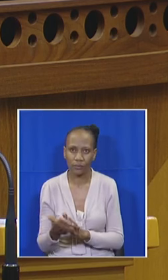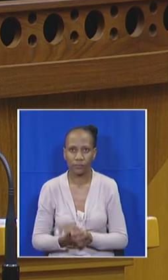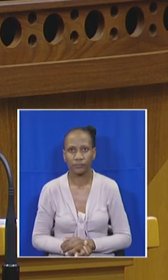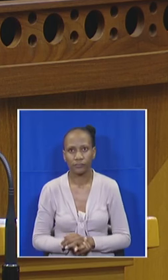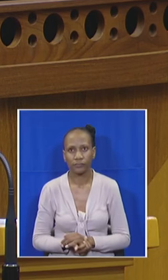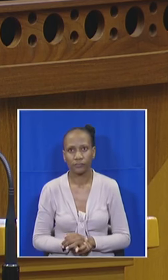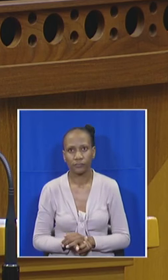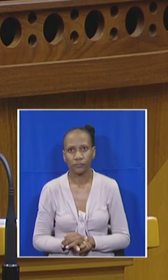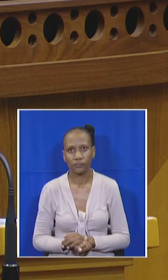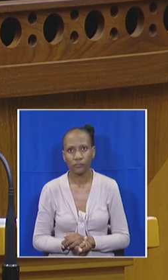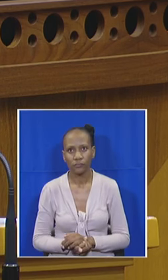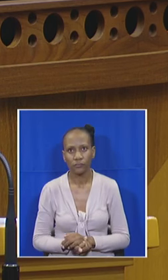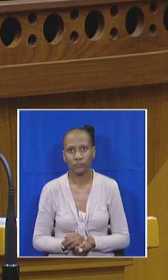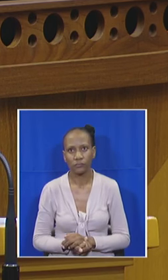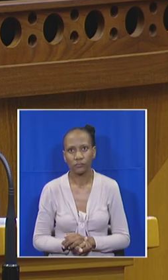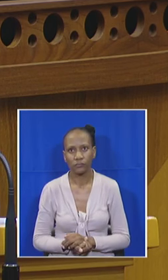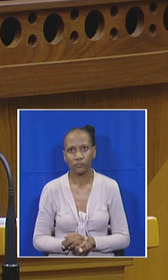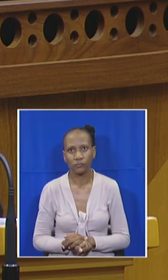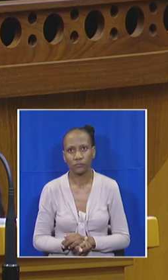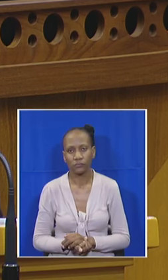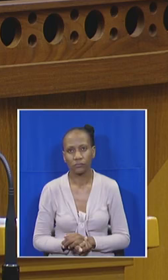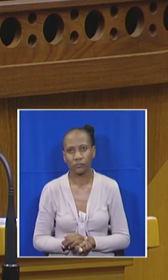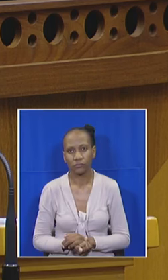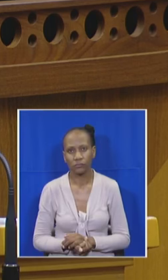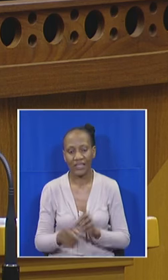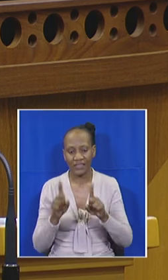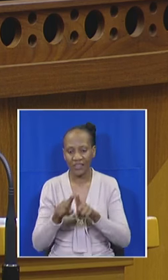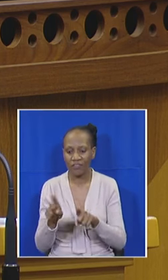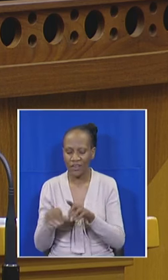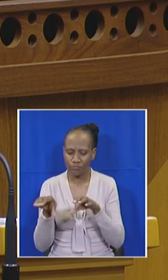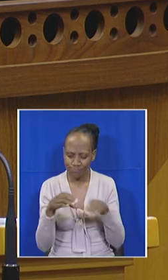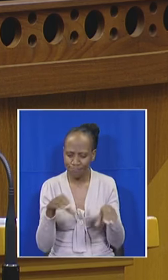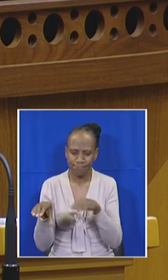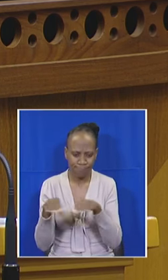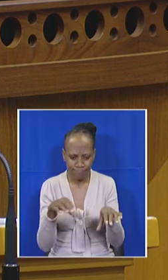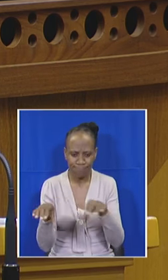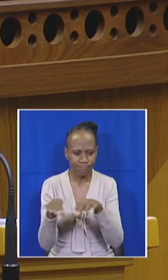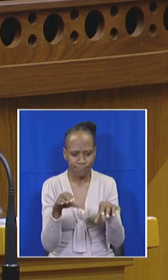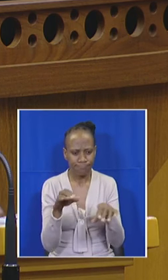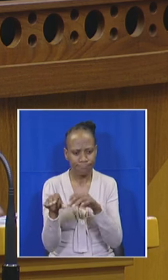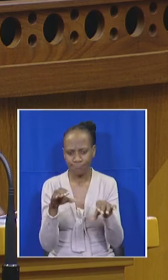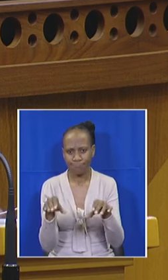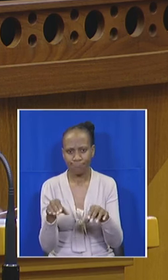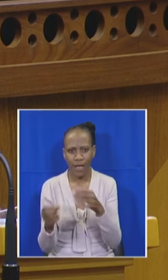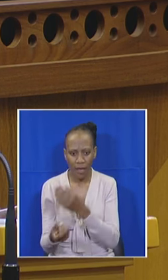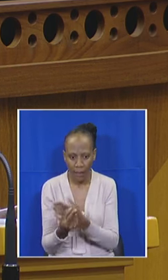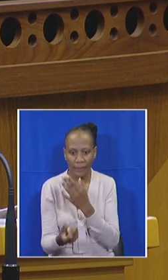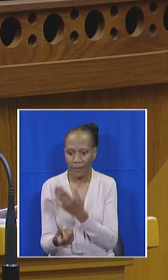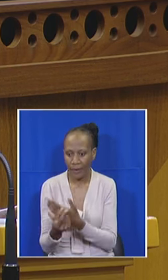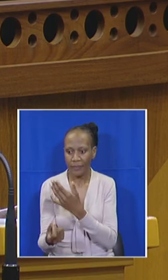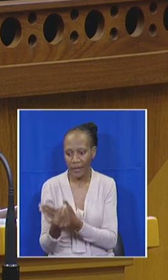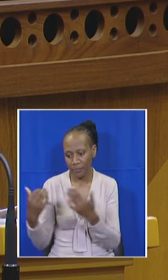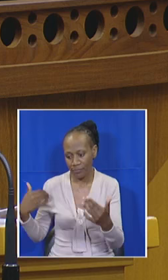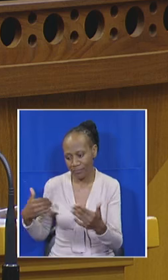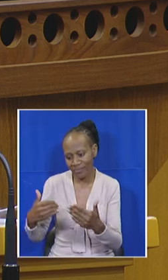number of built-up activities are already taking place in